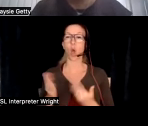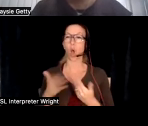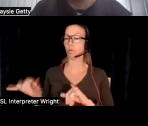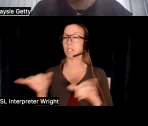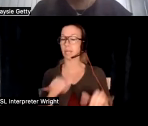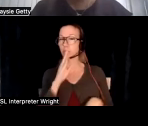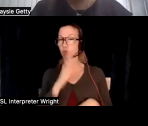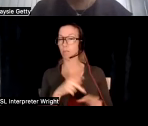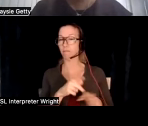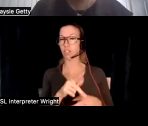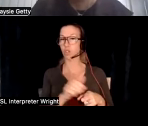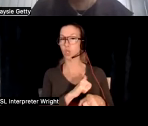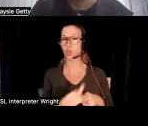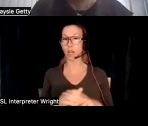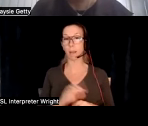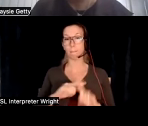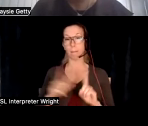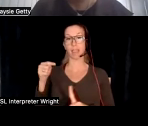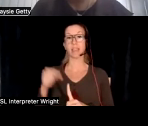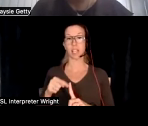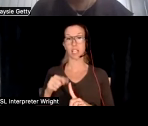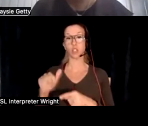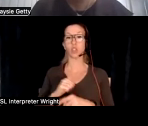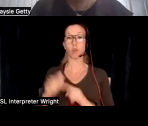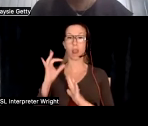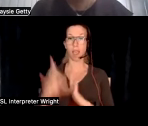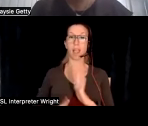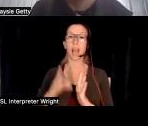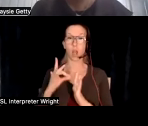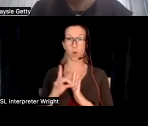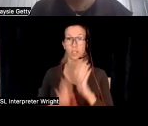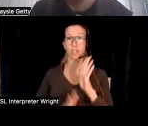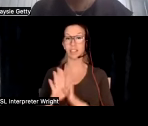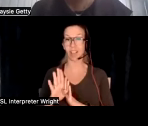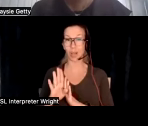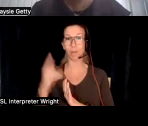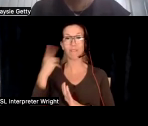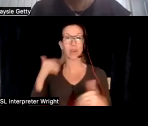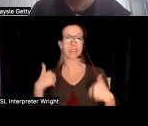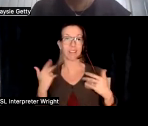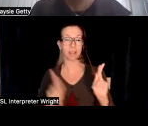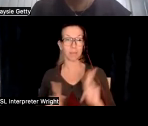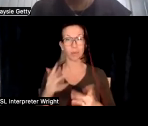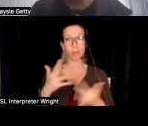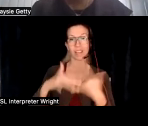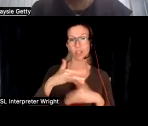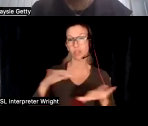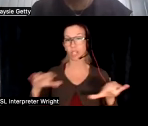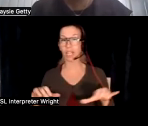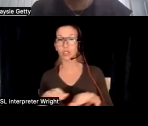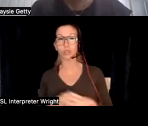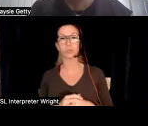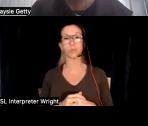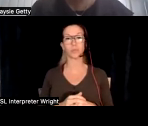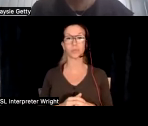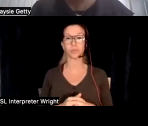training. It's just our training is an 8-hour training developed by and for young people. It's interactive and actionable, and